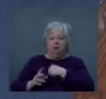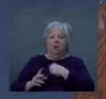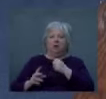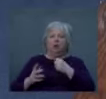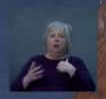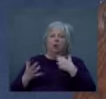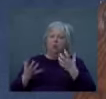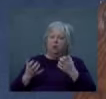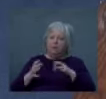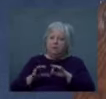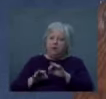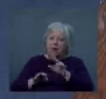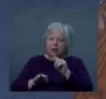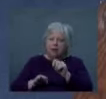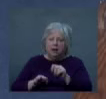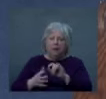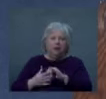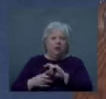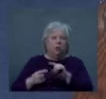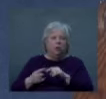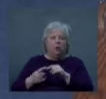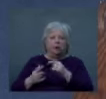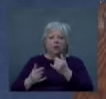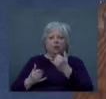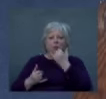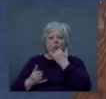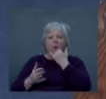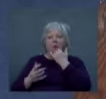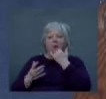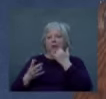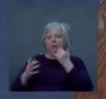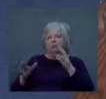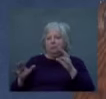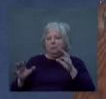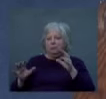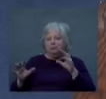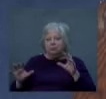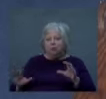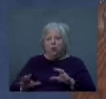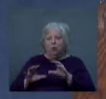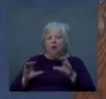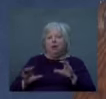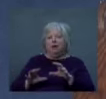that when these wrongdoings